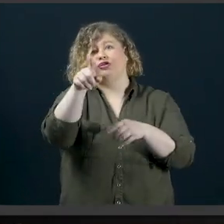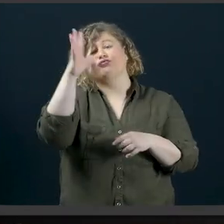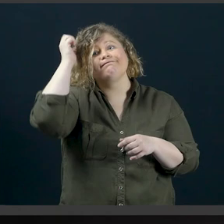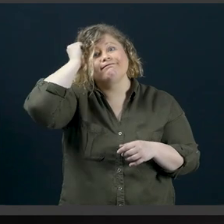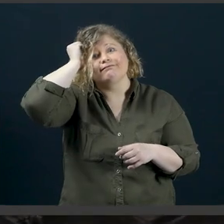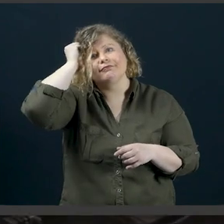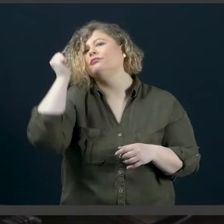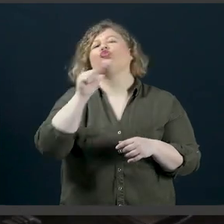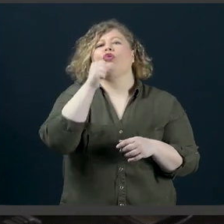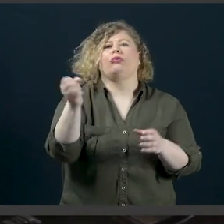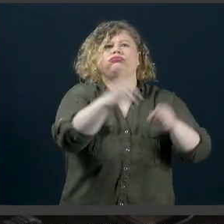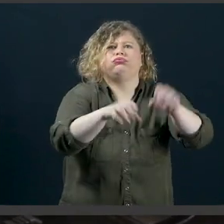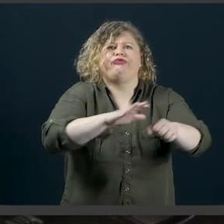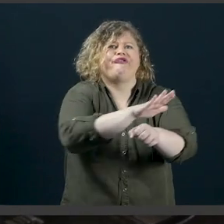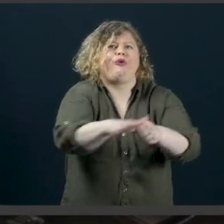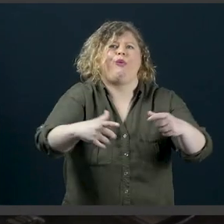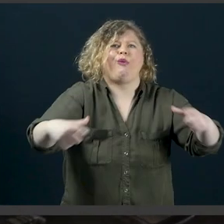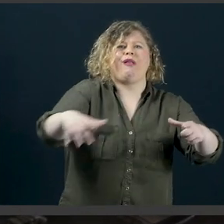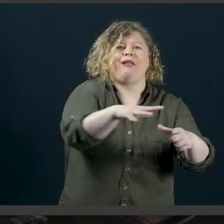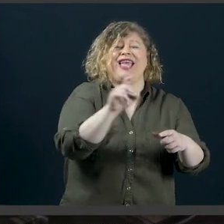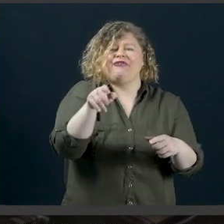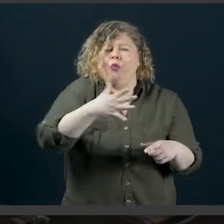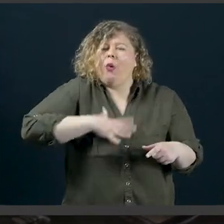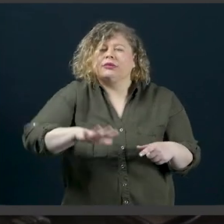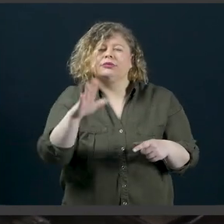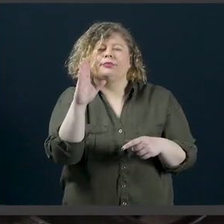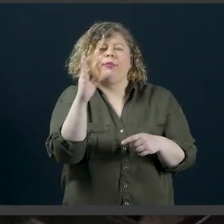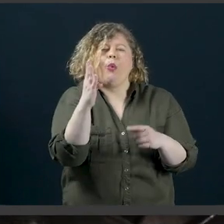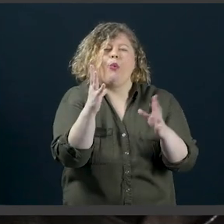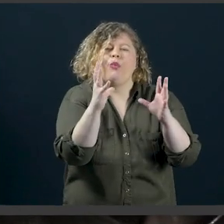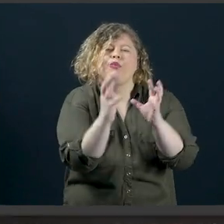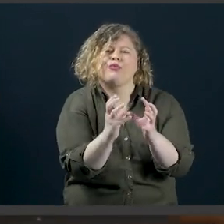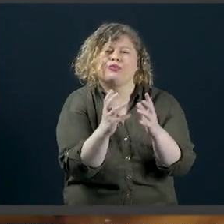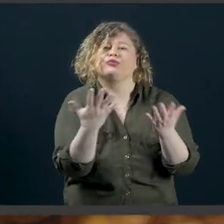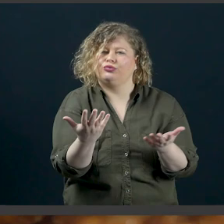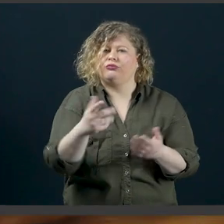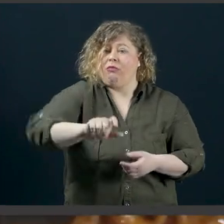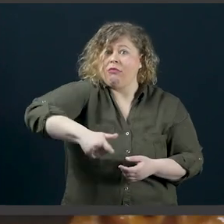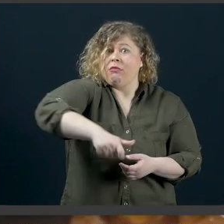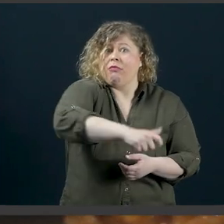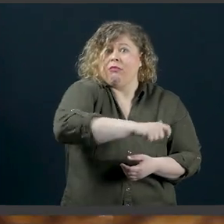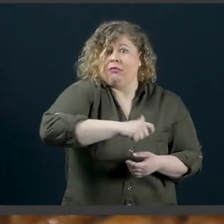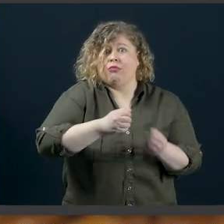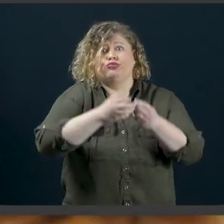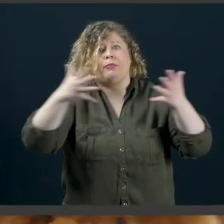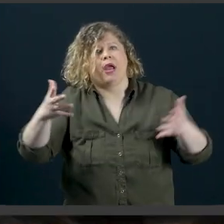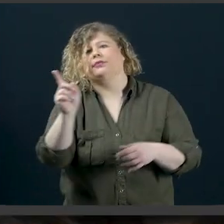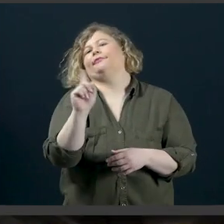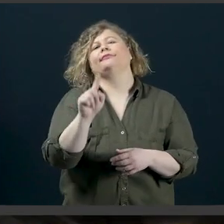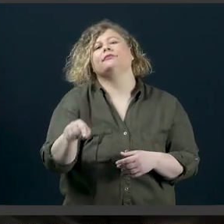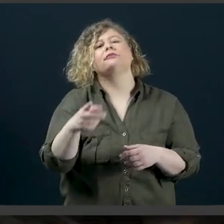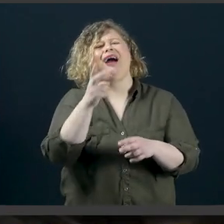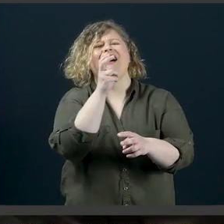not to crowd your pan you want it to Brown nicely so don't mix it too much it actually hardly